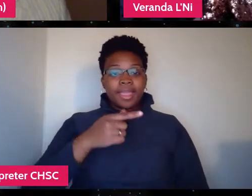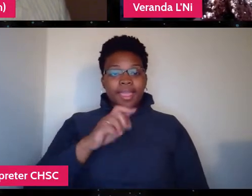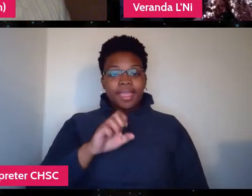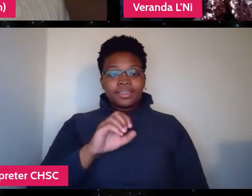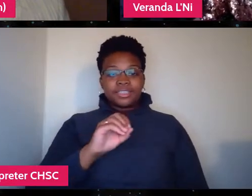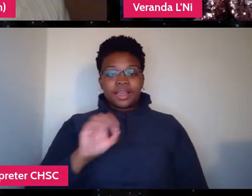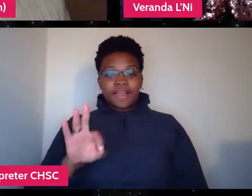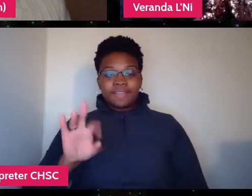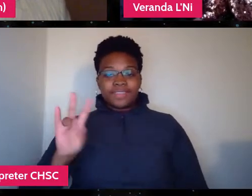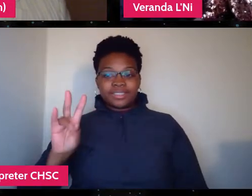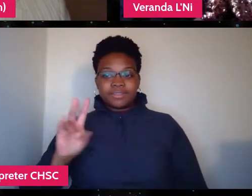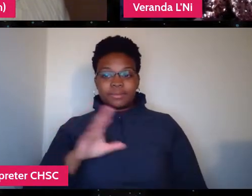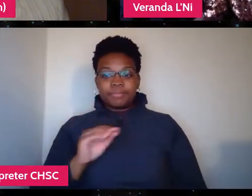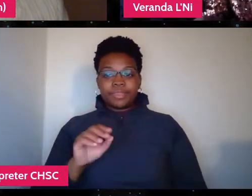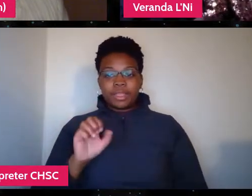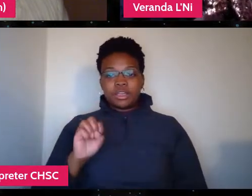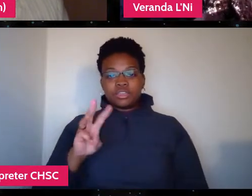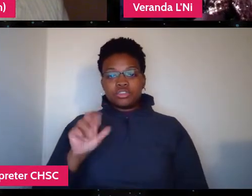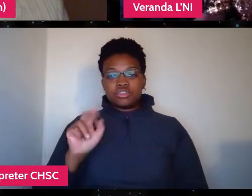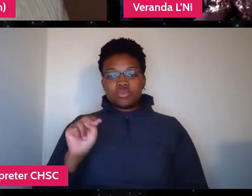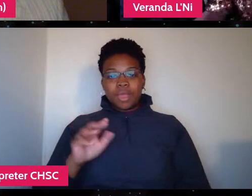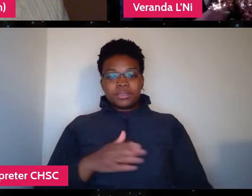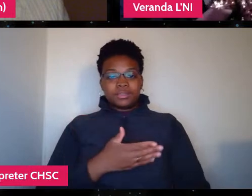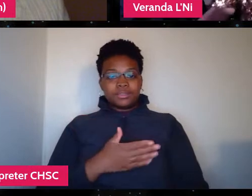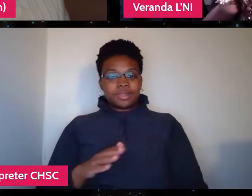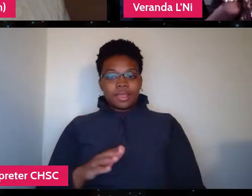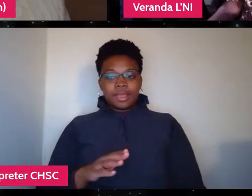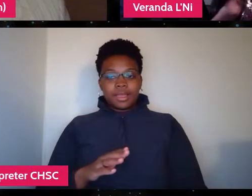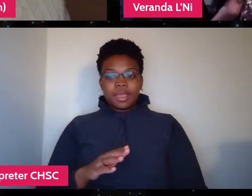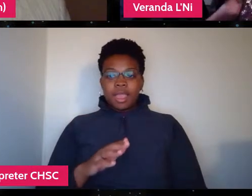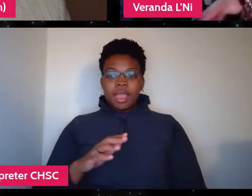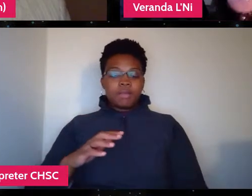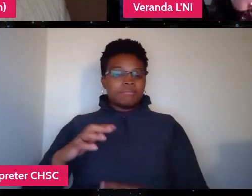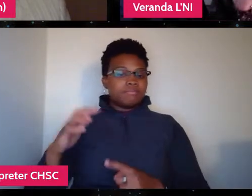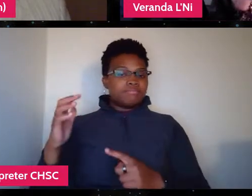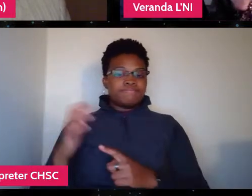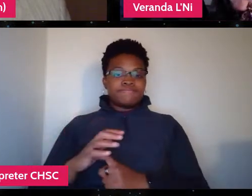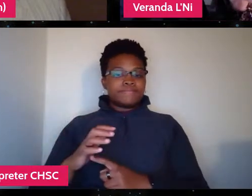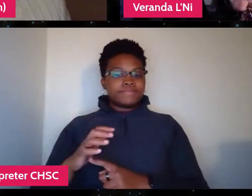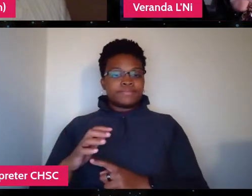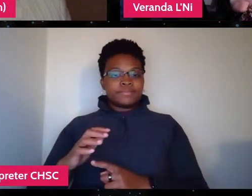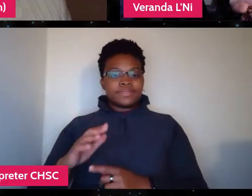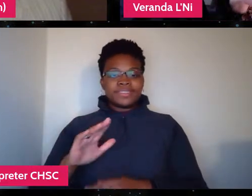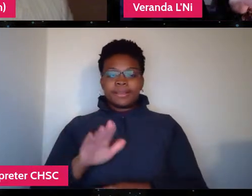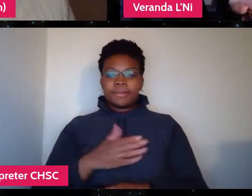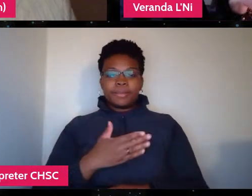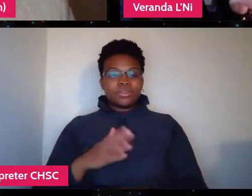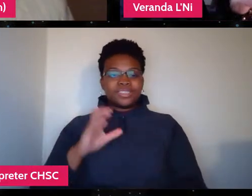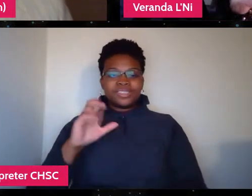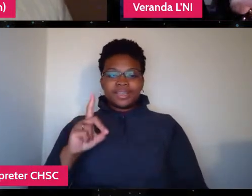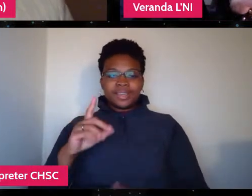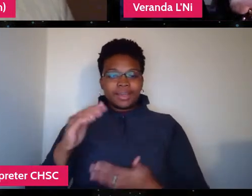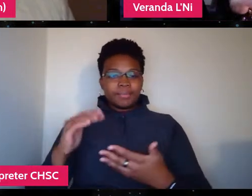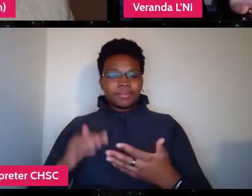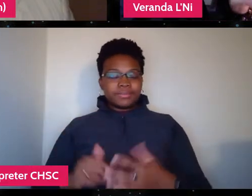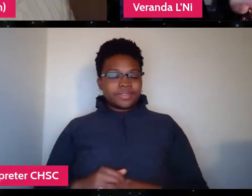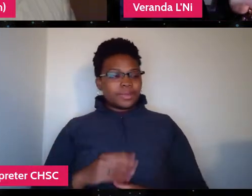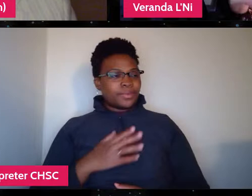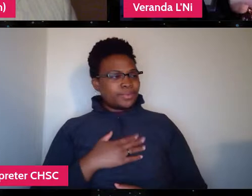and Swan Song are masterclass soundtracks. Thank you, Matthew.